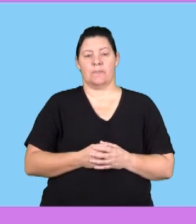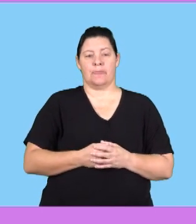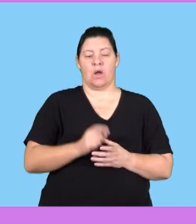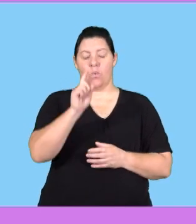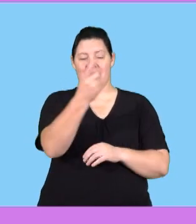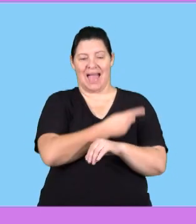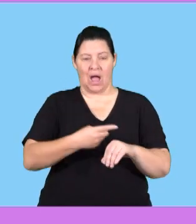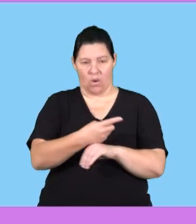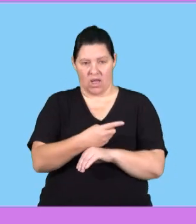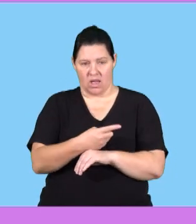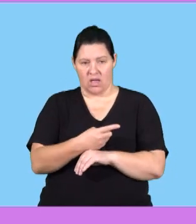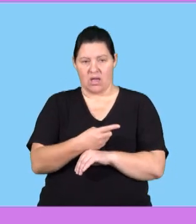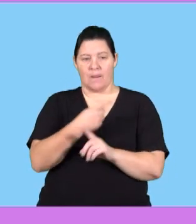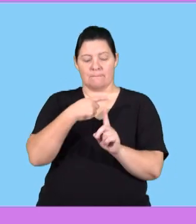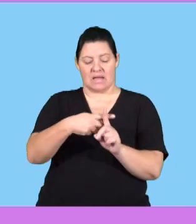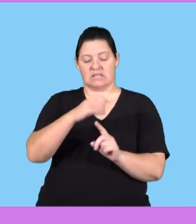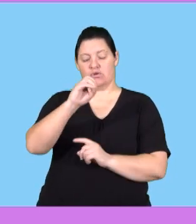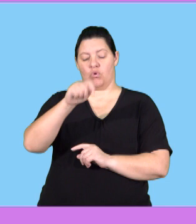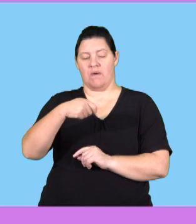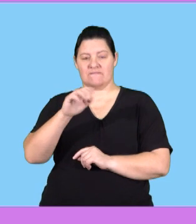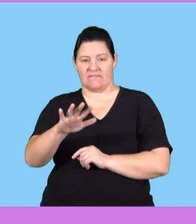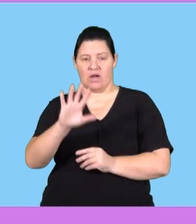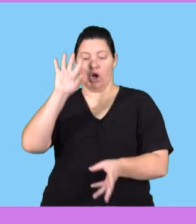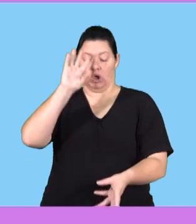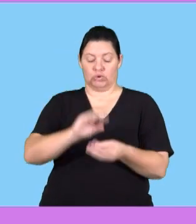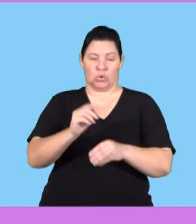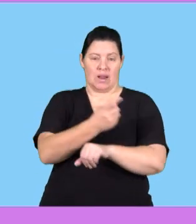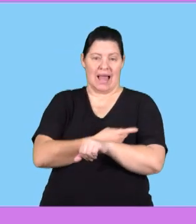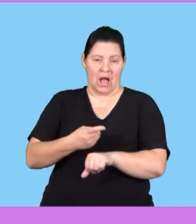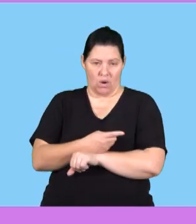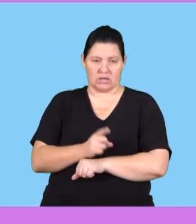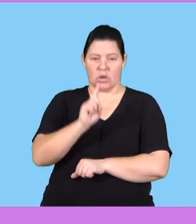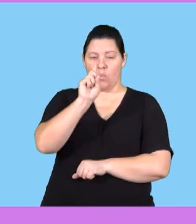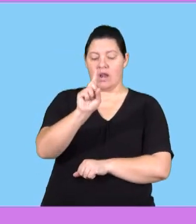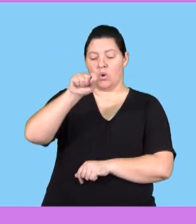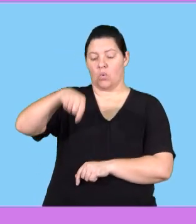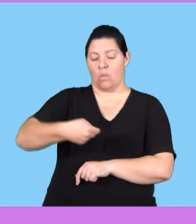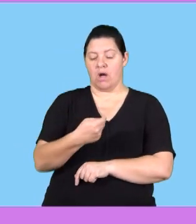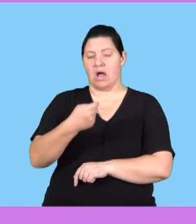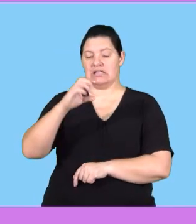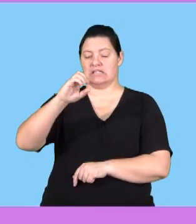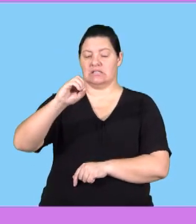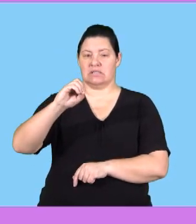0.5 plus 1 hour. Then the total hours that we are having is